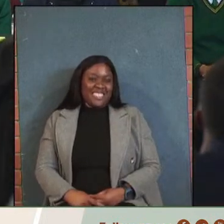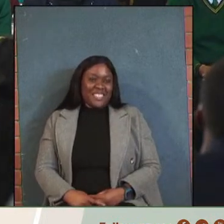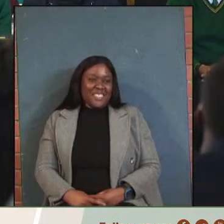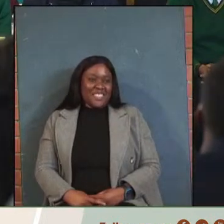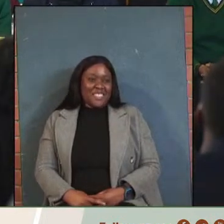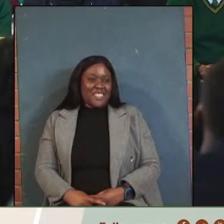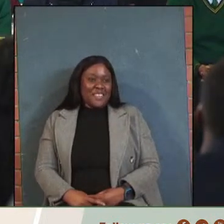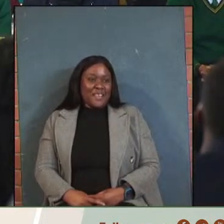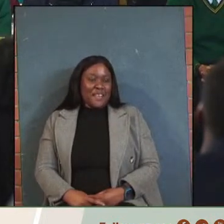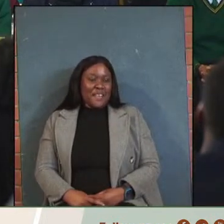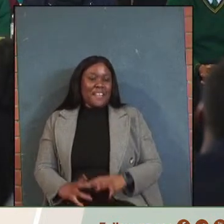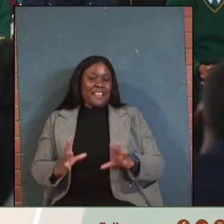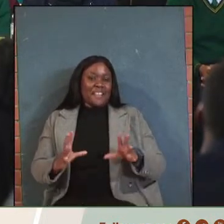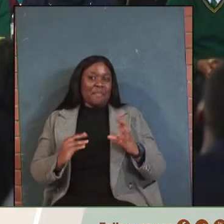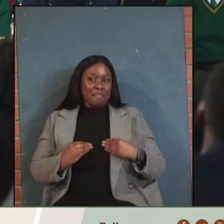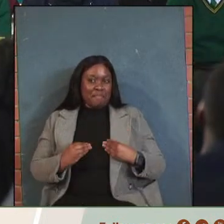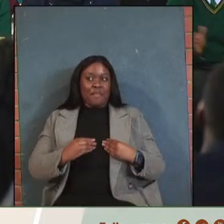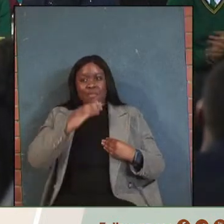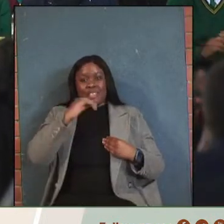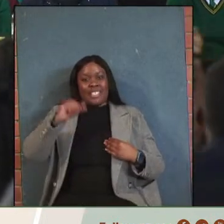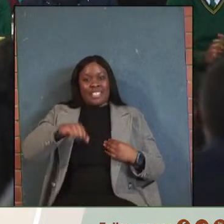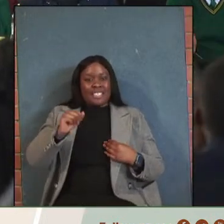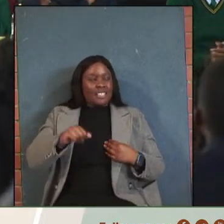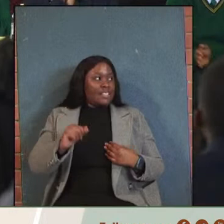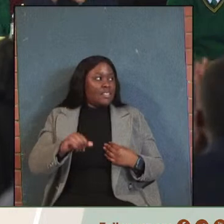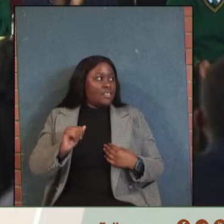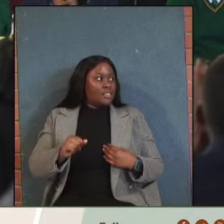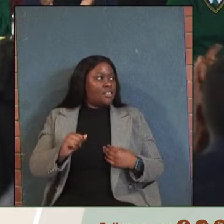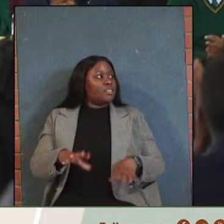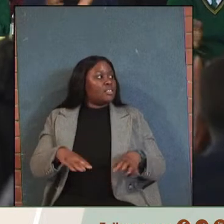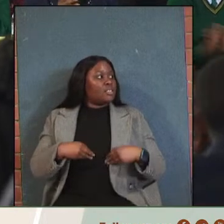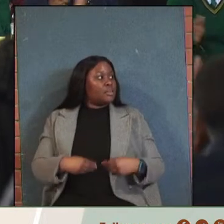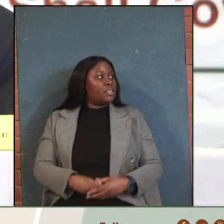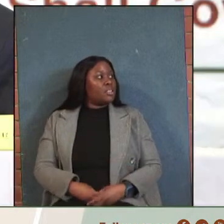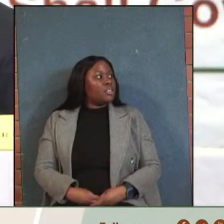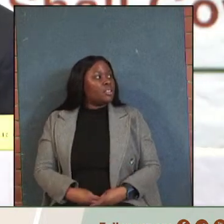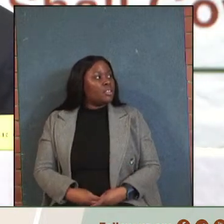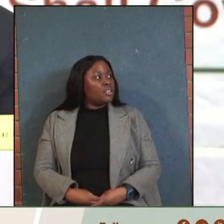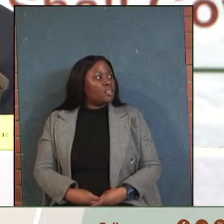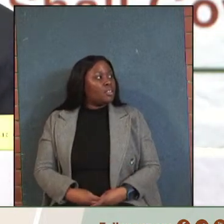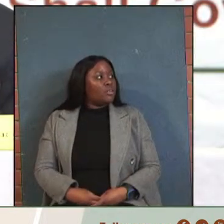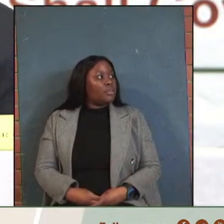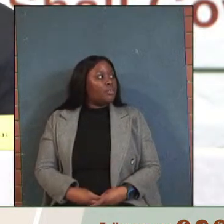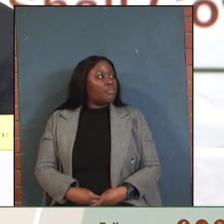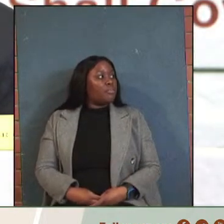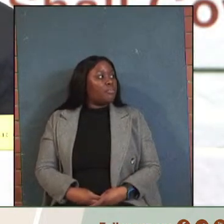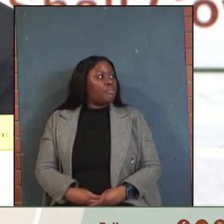Majority rules, and the yes have it. The report is adopted.